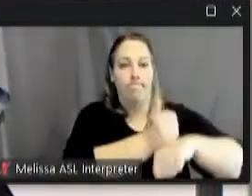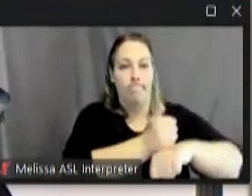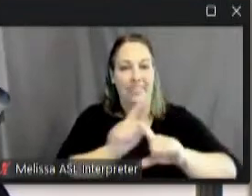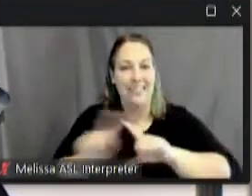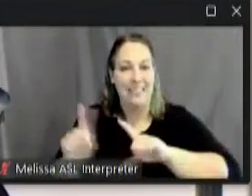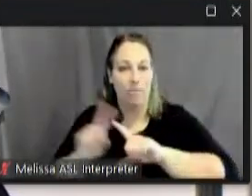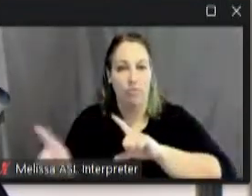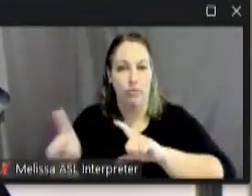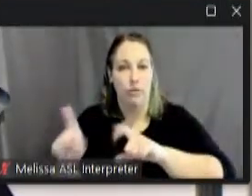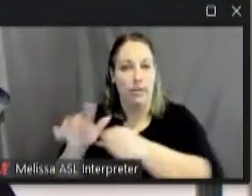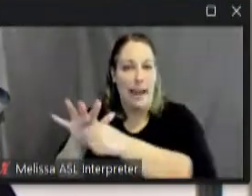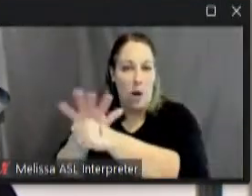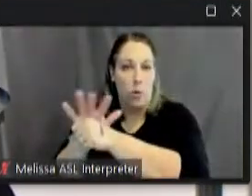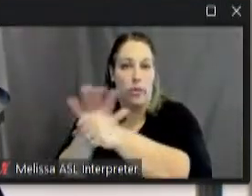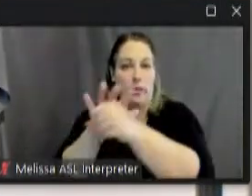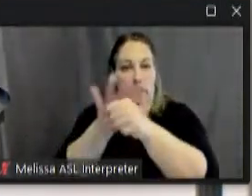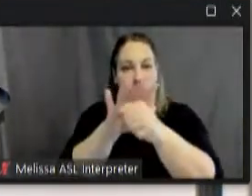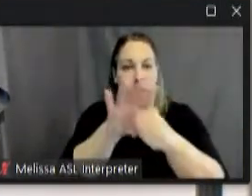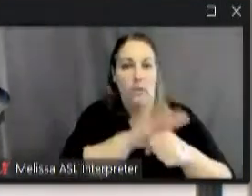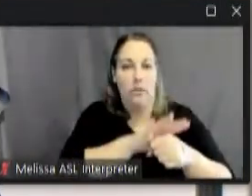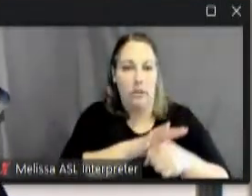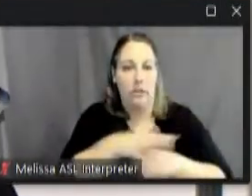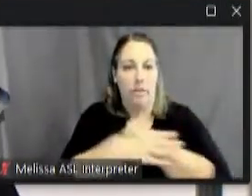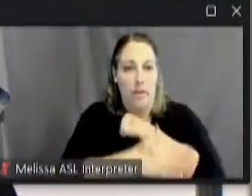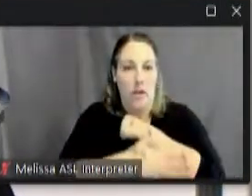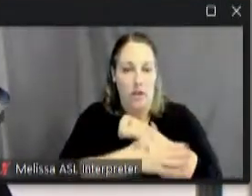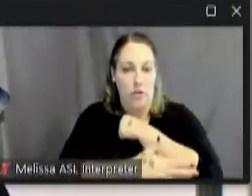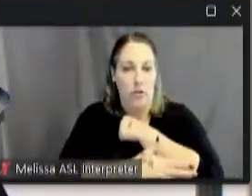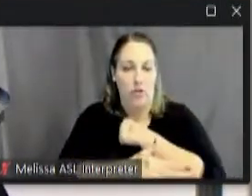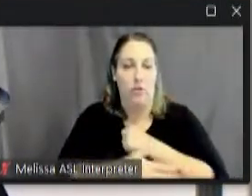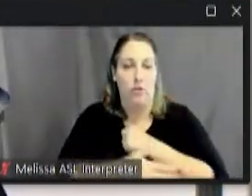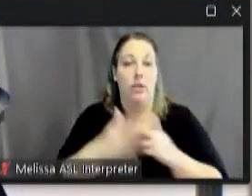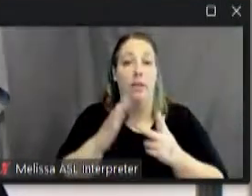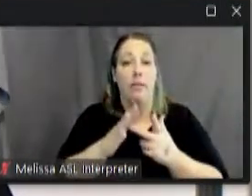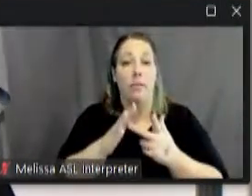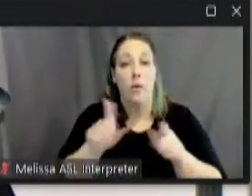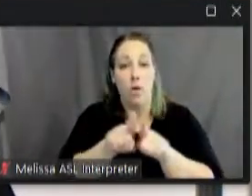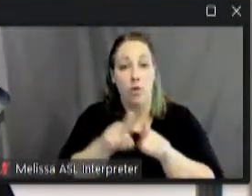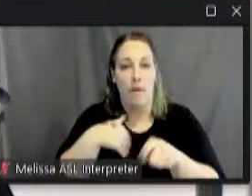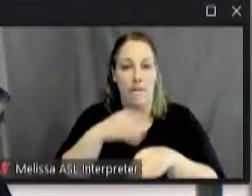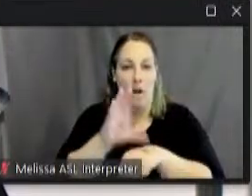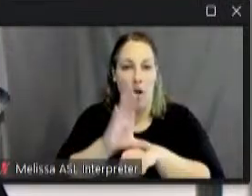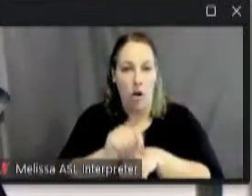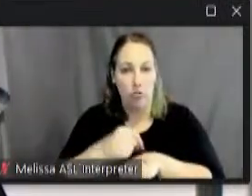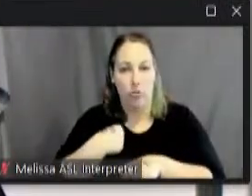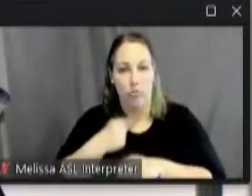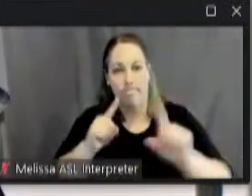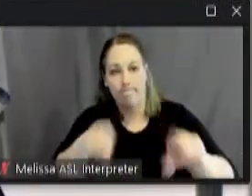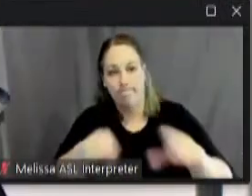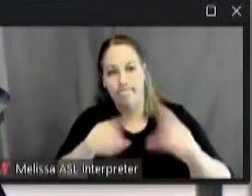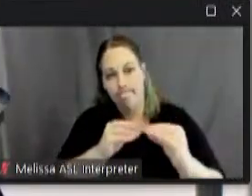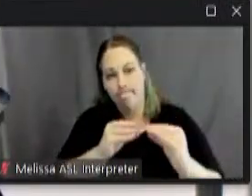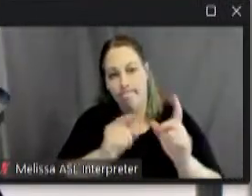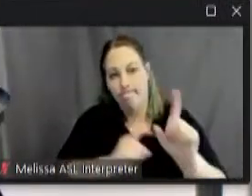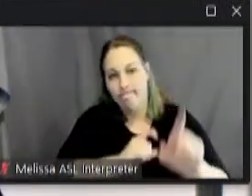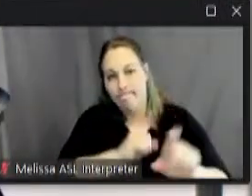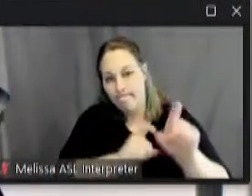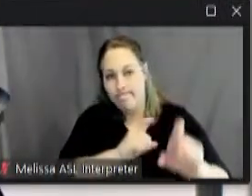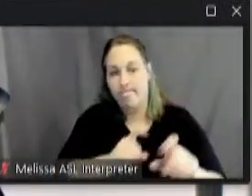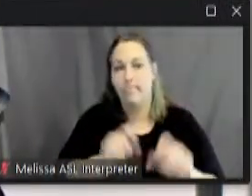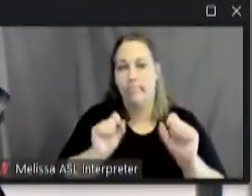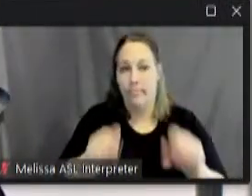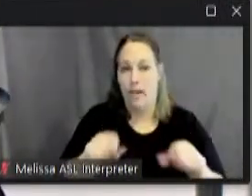the consultative, or the place where people can go and ask questions, which we intend to